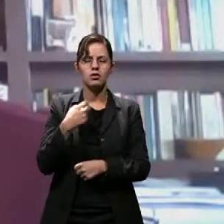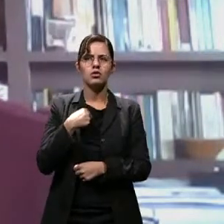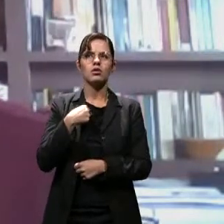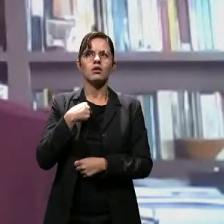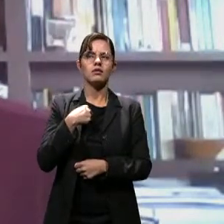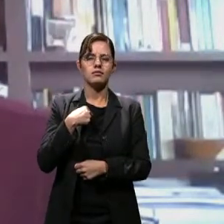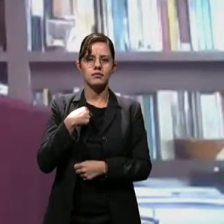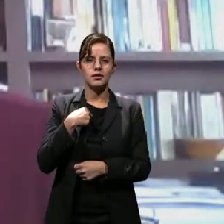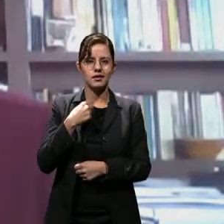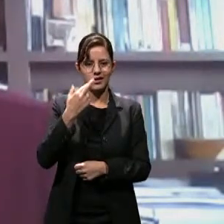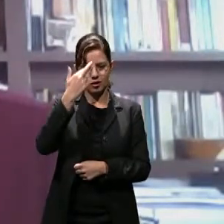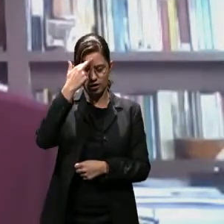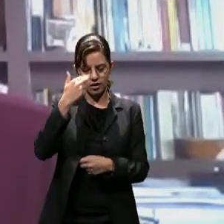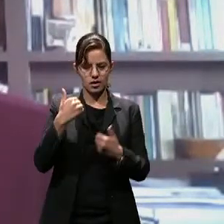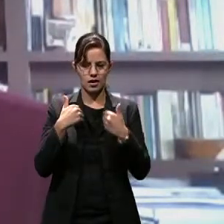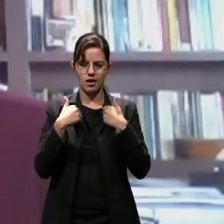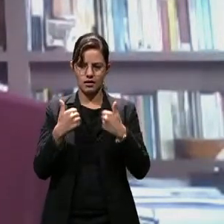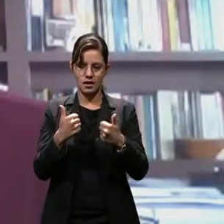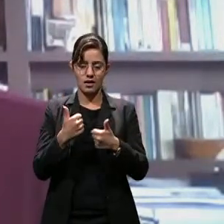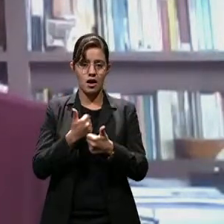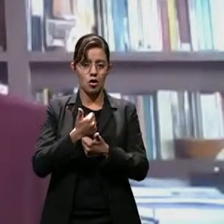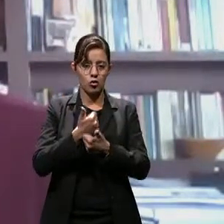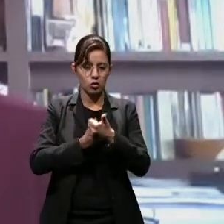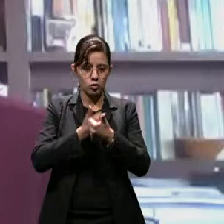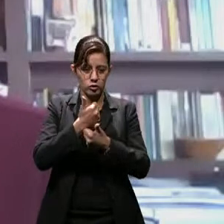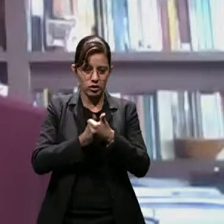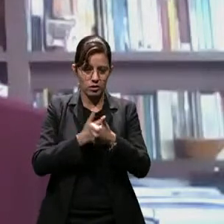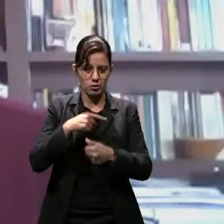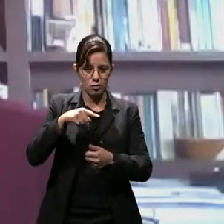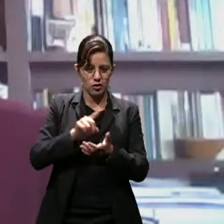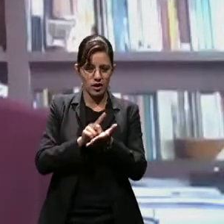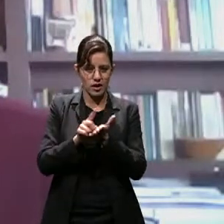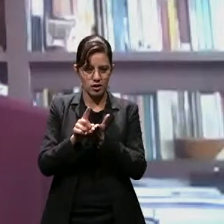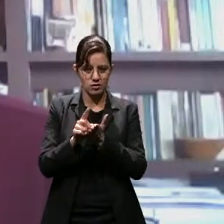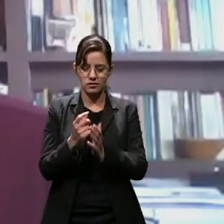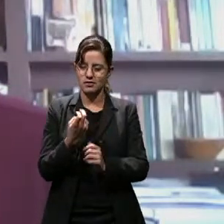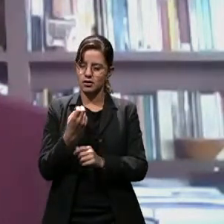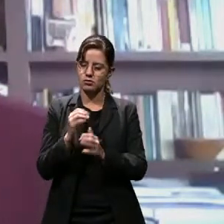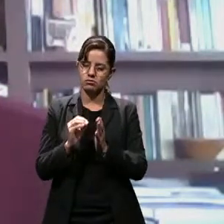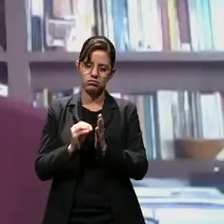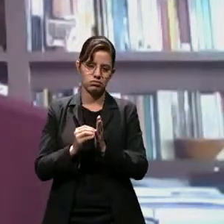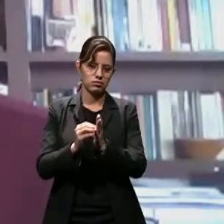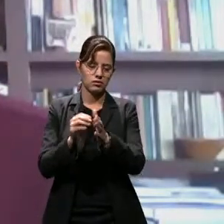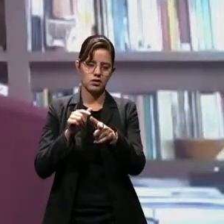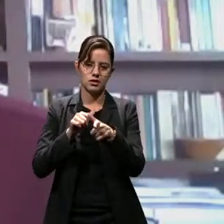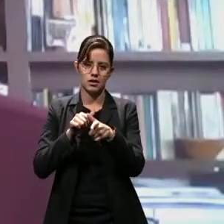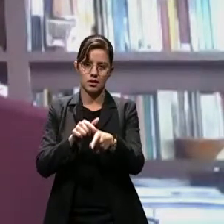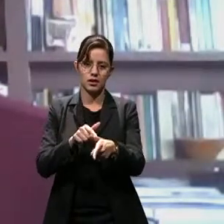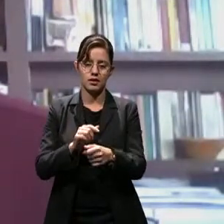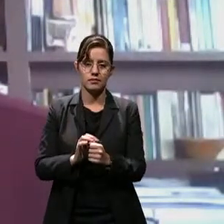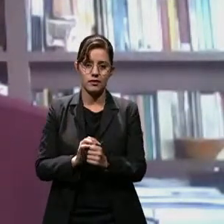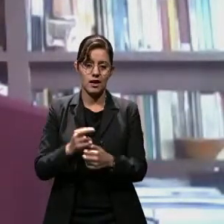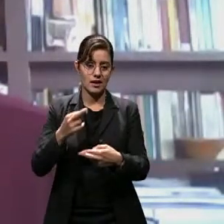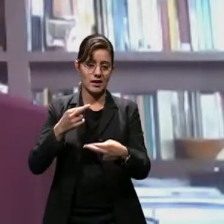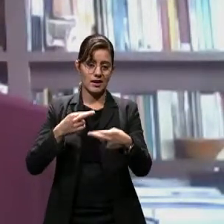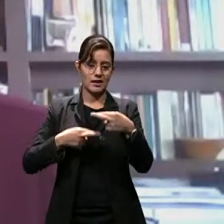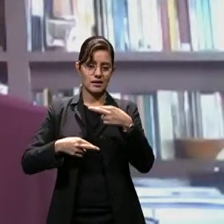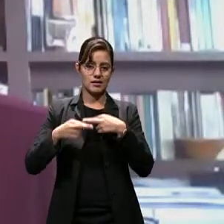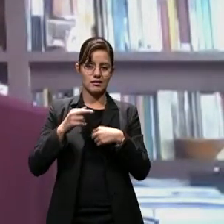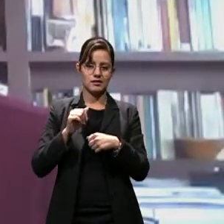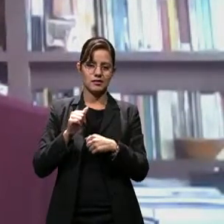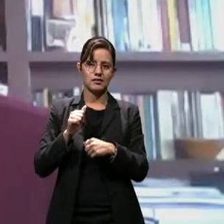me. And it reminded me that the struggle for rights is a constant and permanent effort.